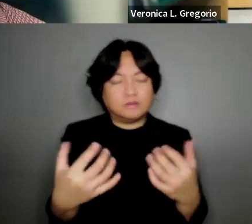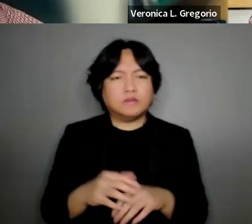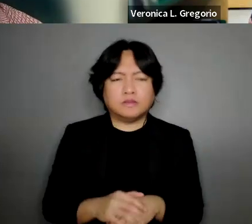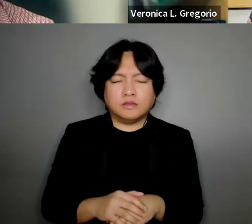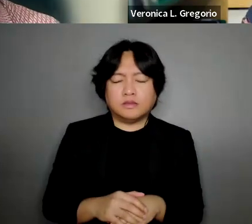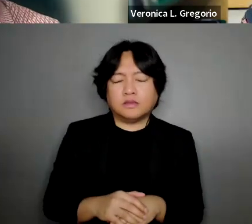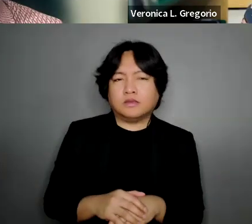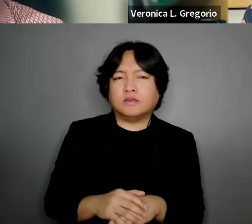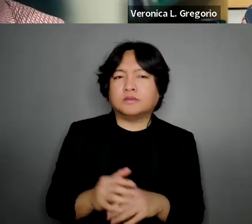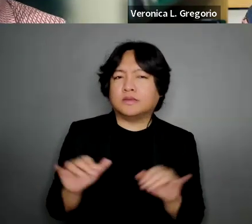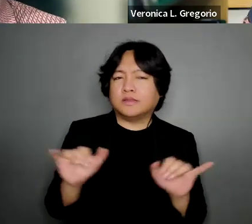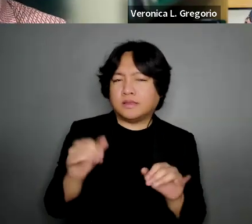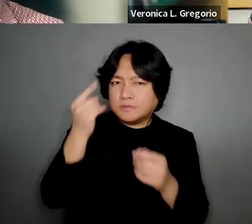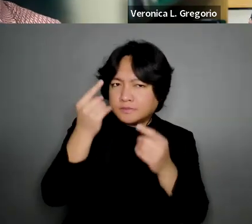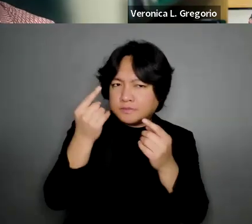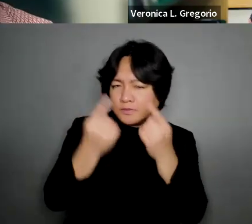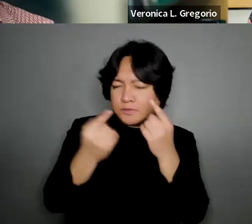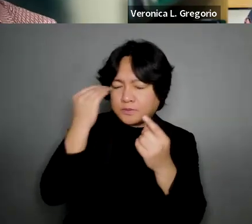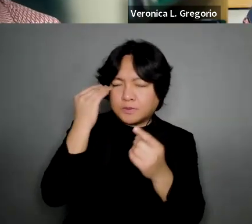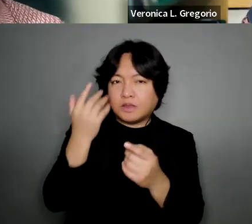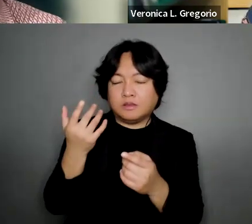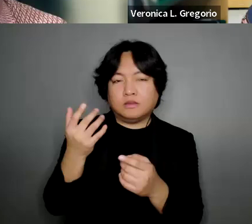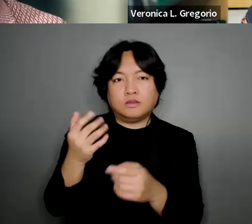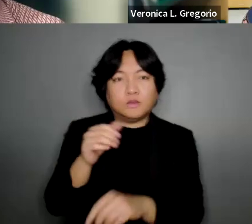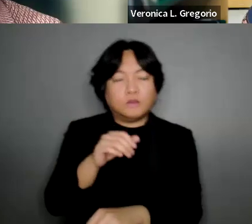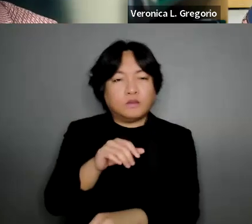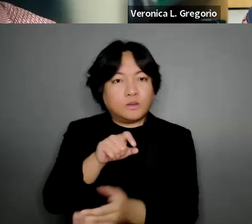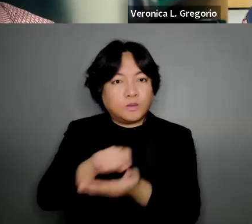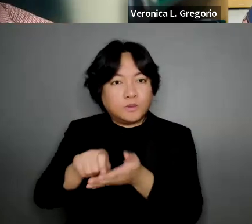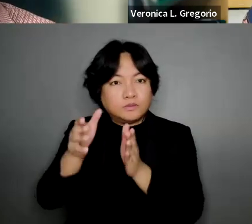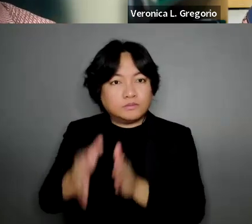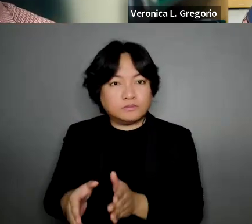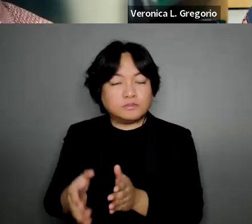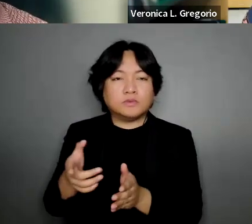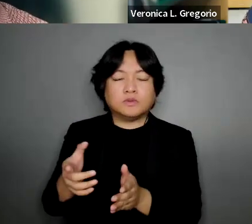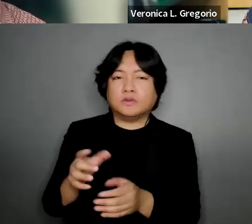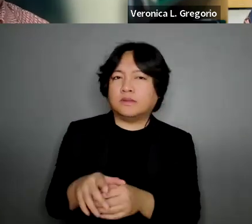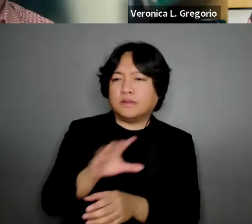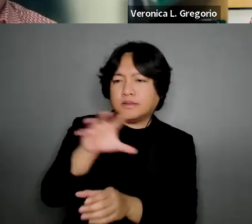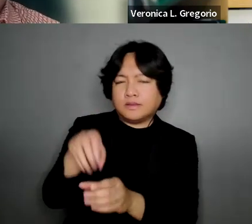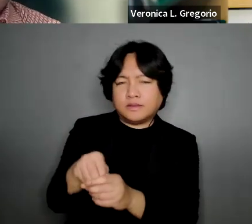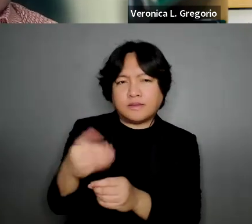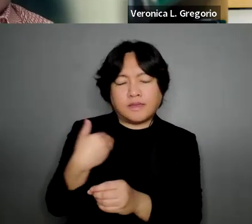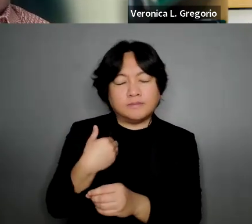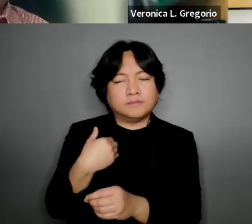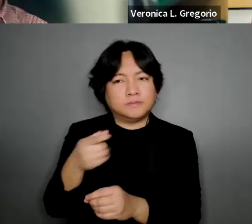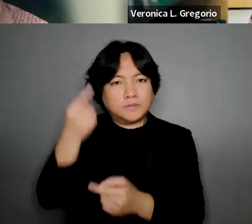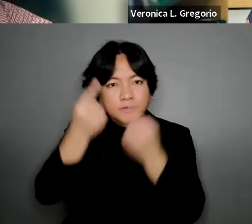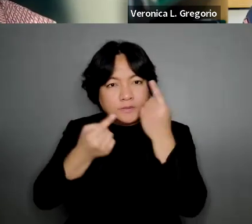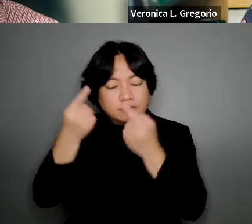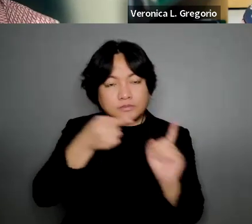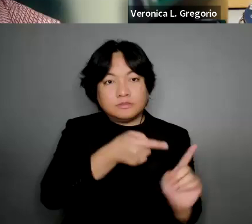general or as a whole is being conducted, where what are the underlying assumptions for including certain groups of people,